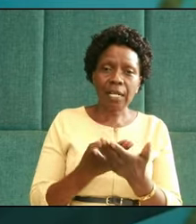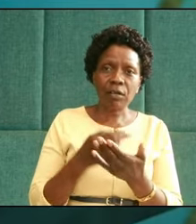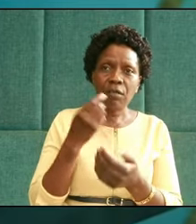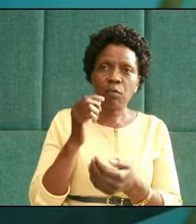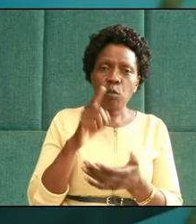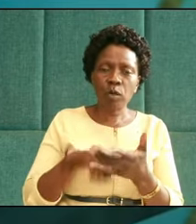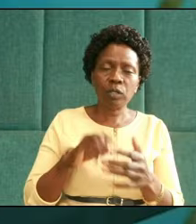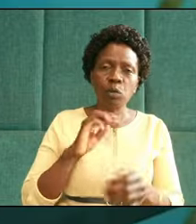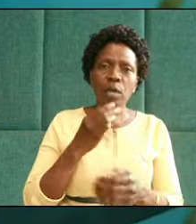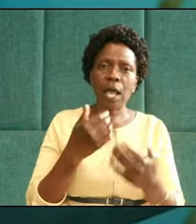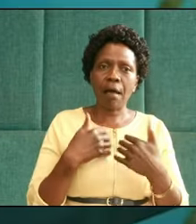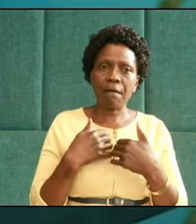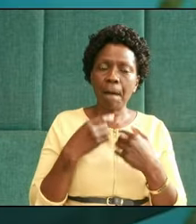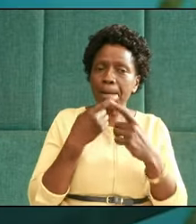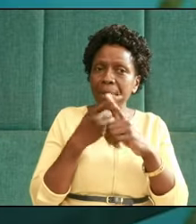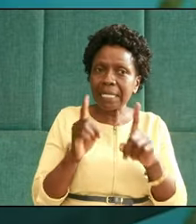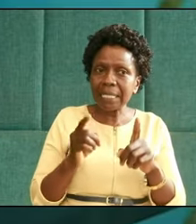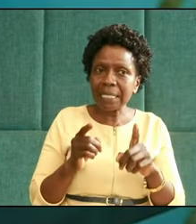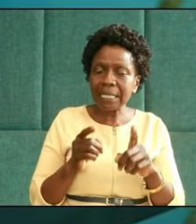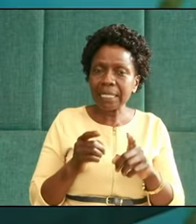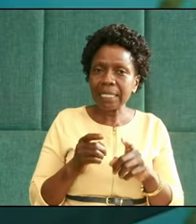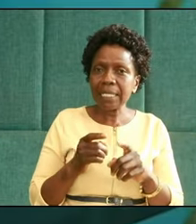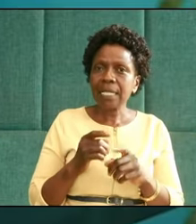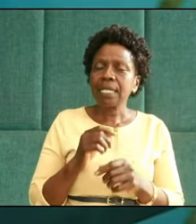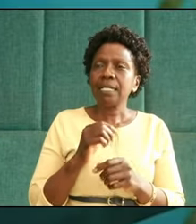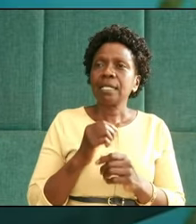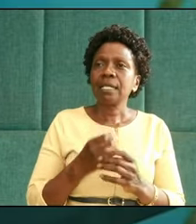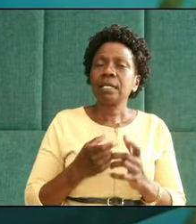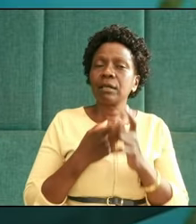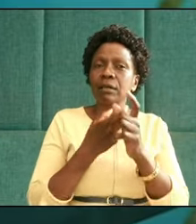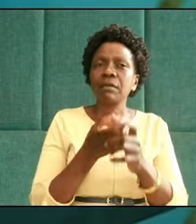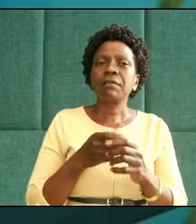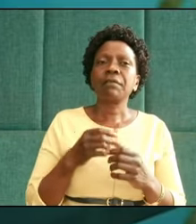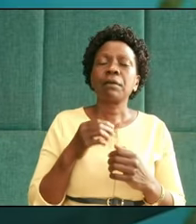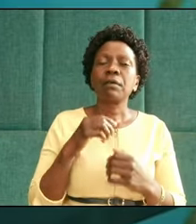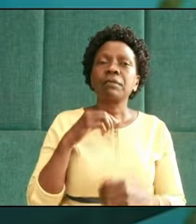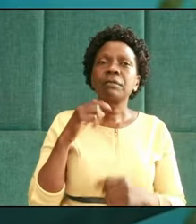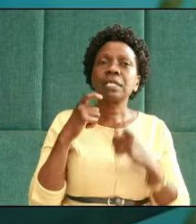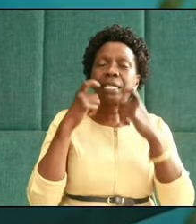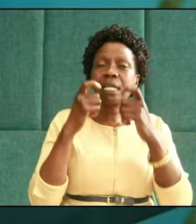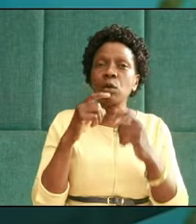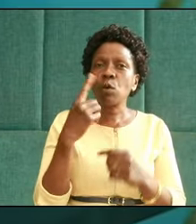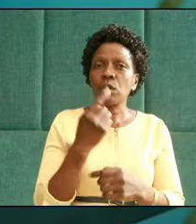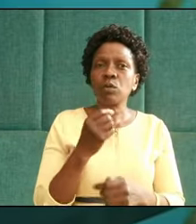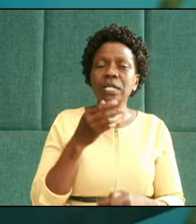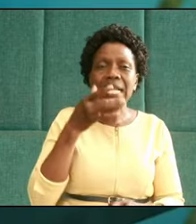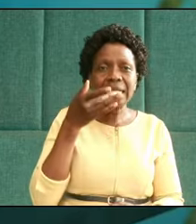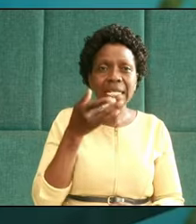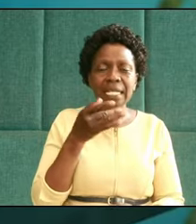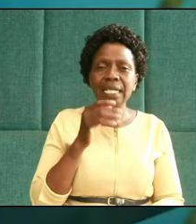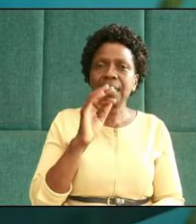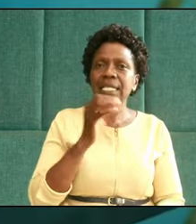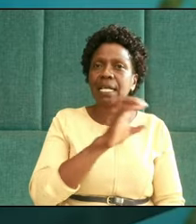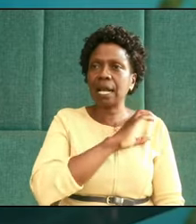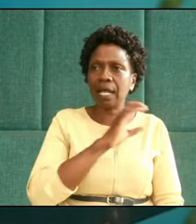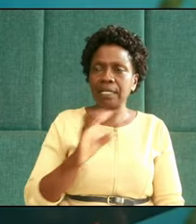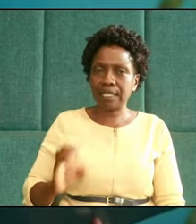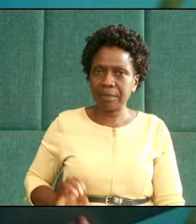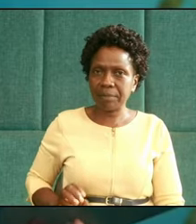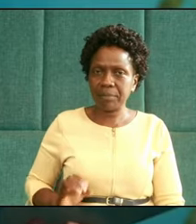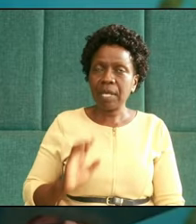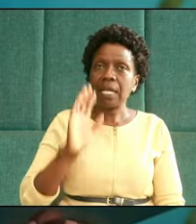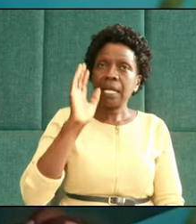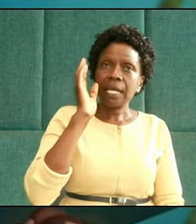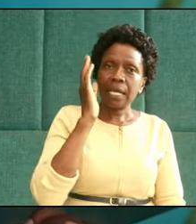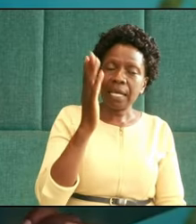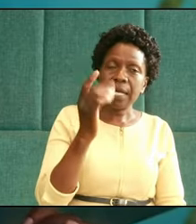But the wages of sin, the only one who tested that was Christ at the cross. And he cried and